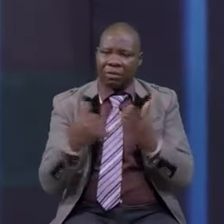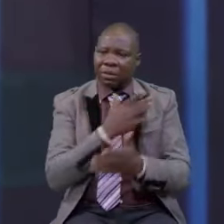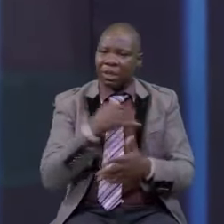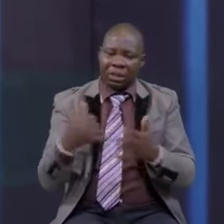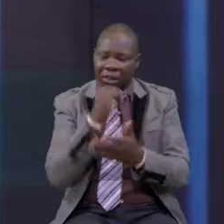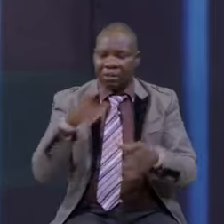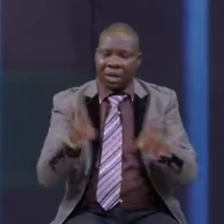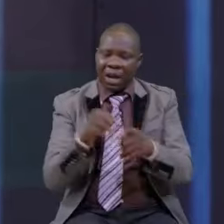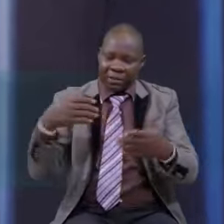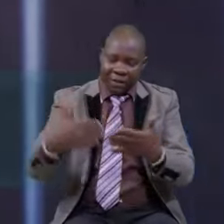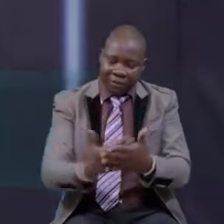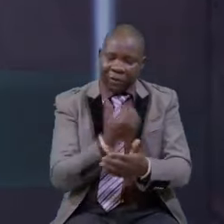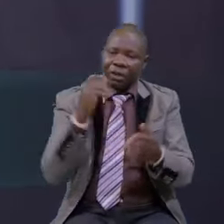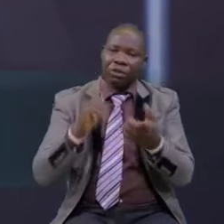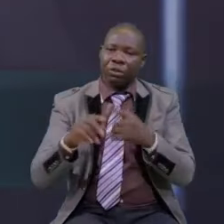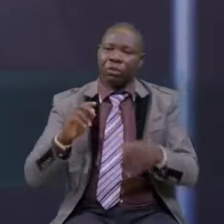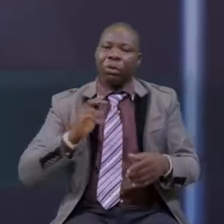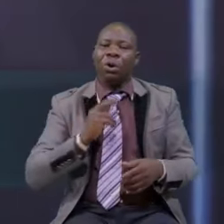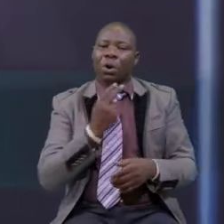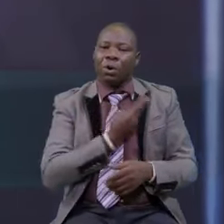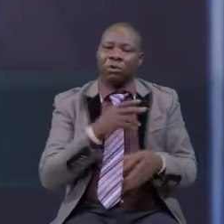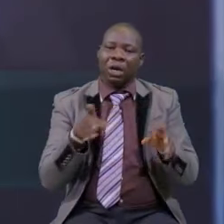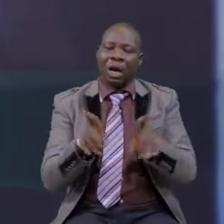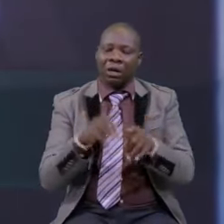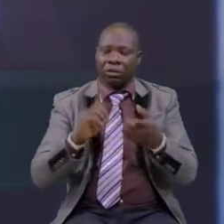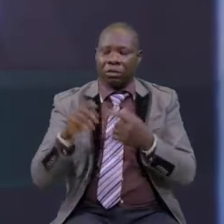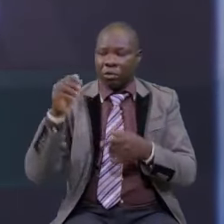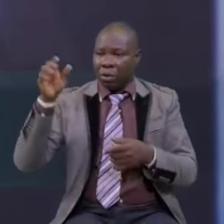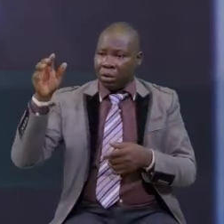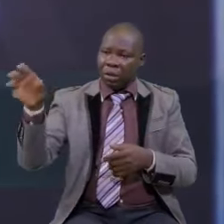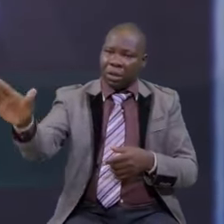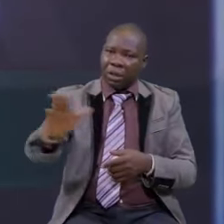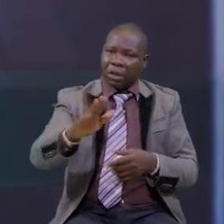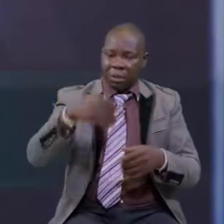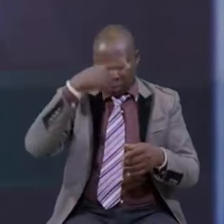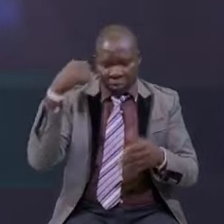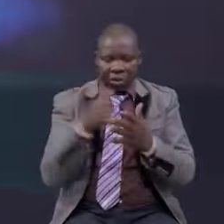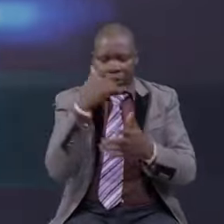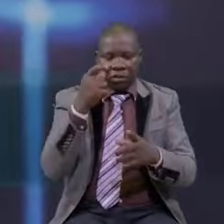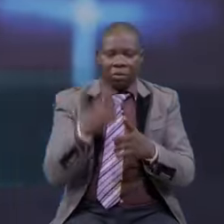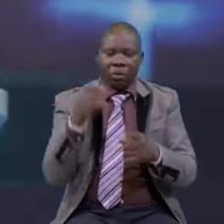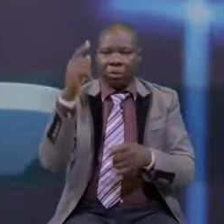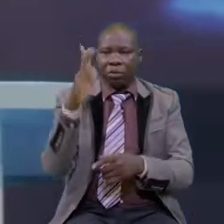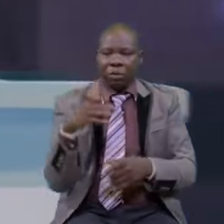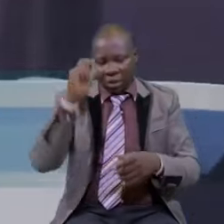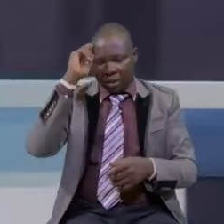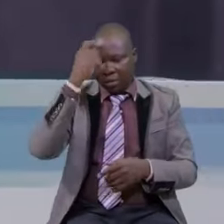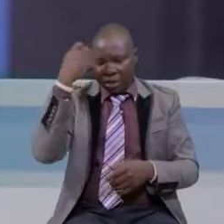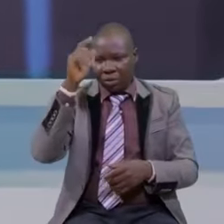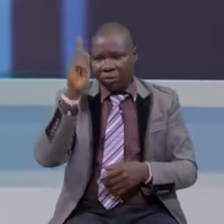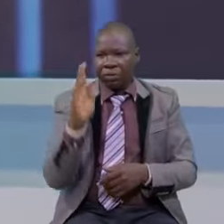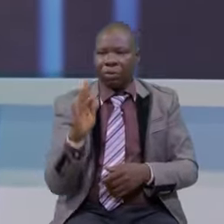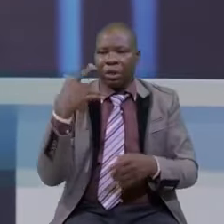them, because it's the word of God, the mind of God, the revelation of God that lives